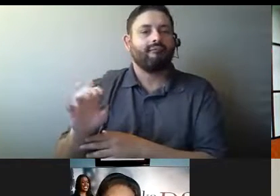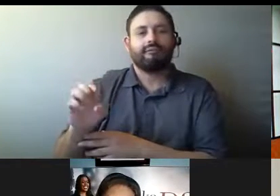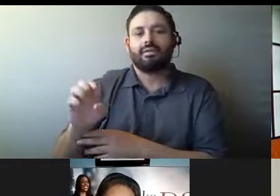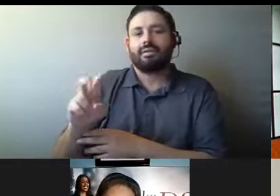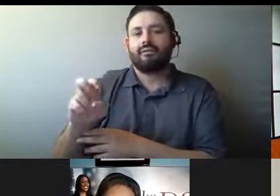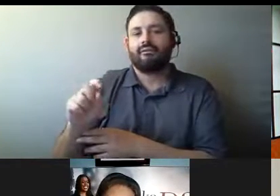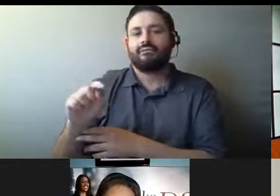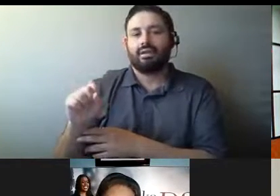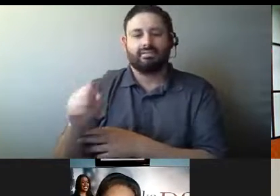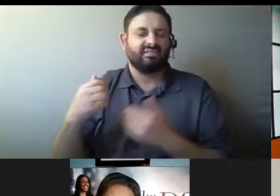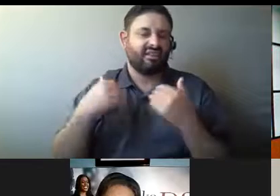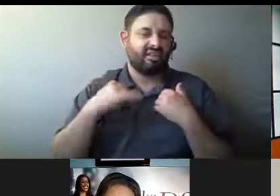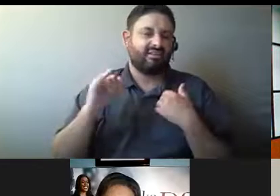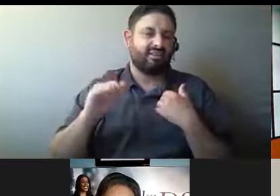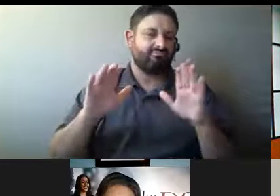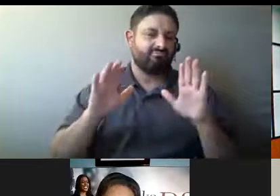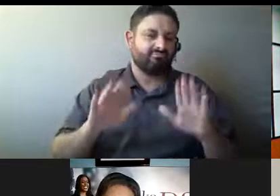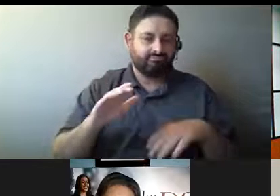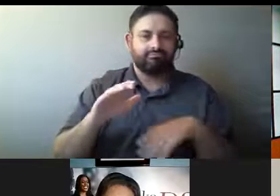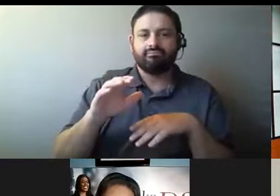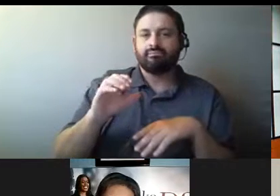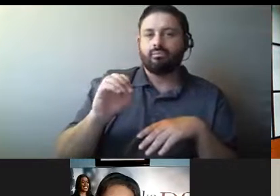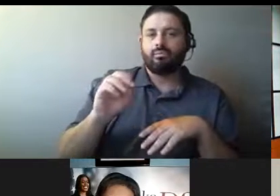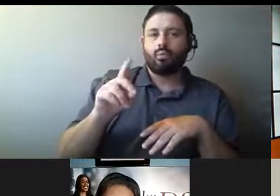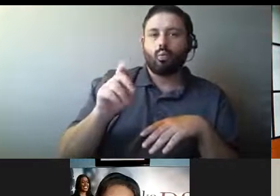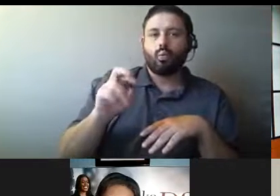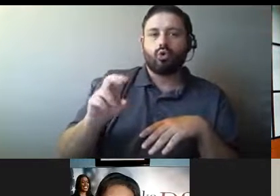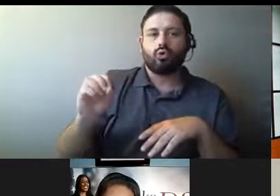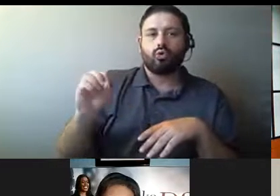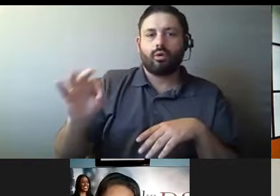terrific order of events that has